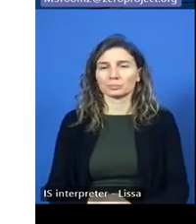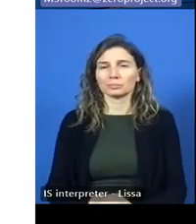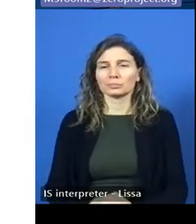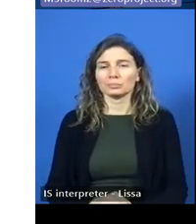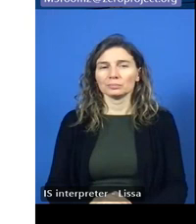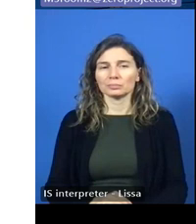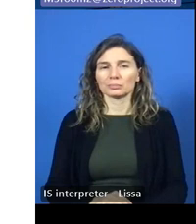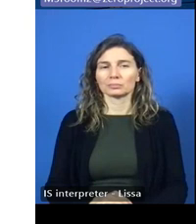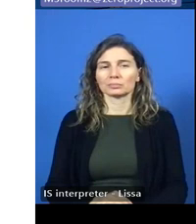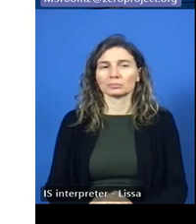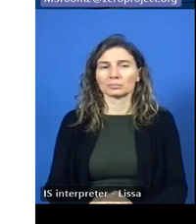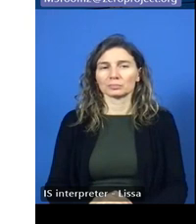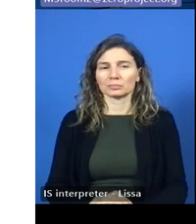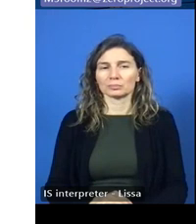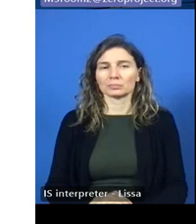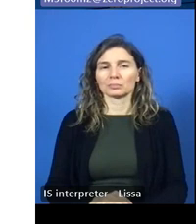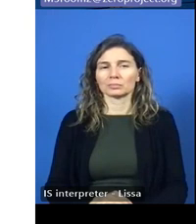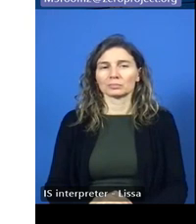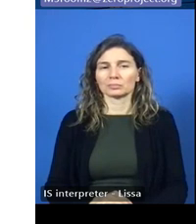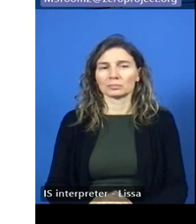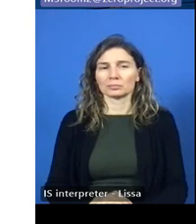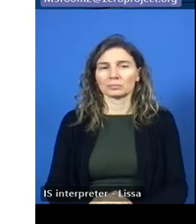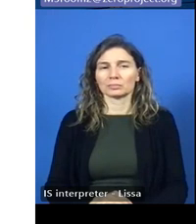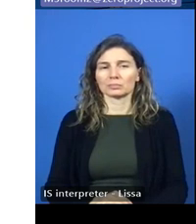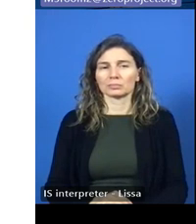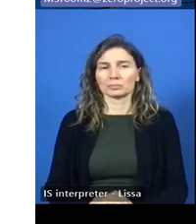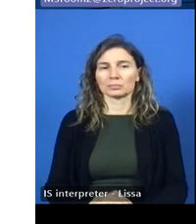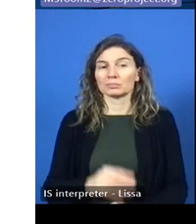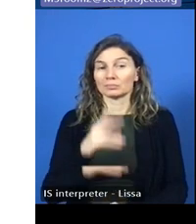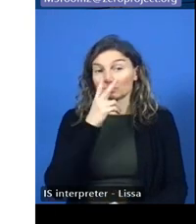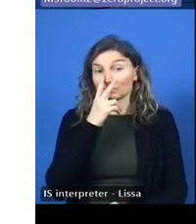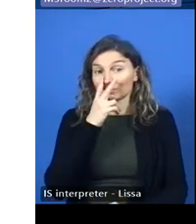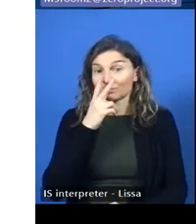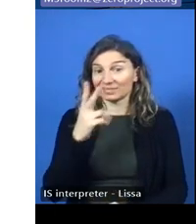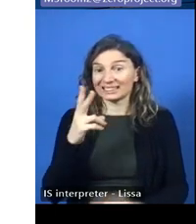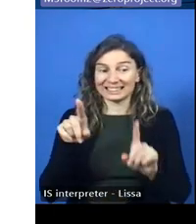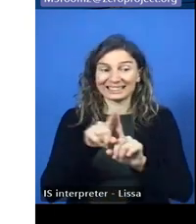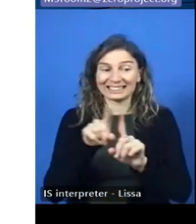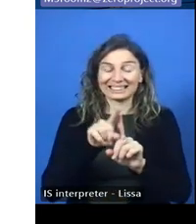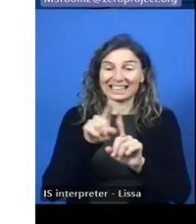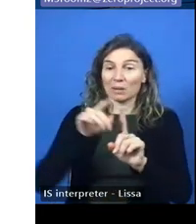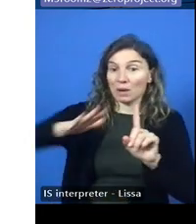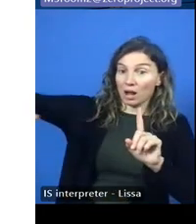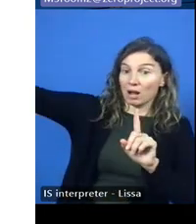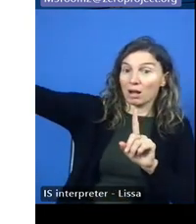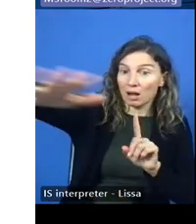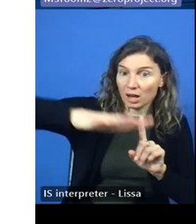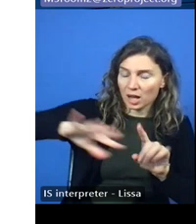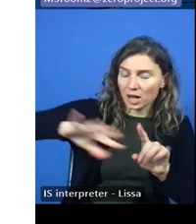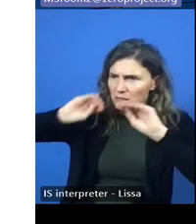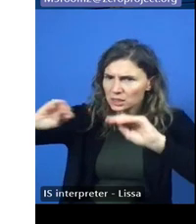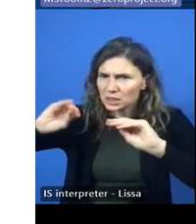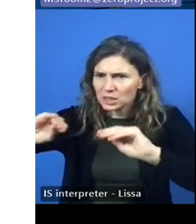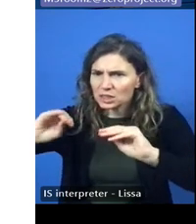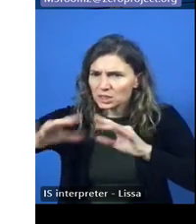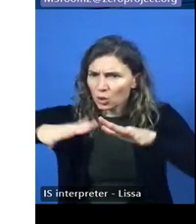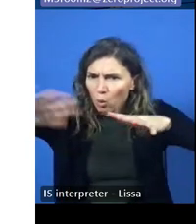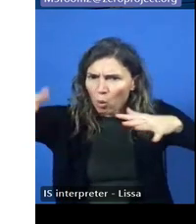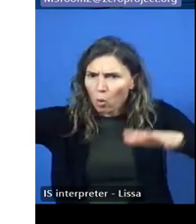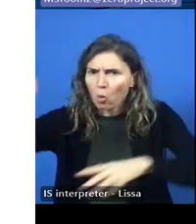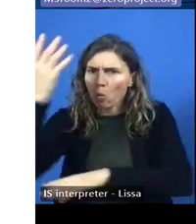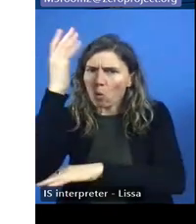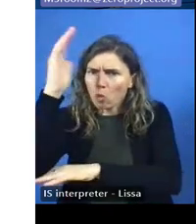the program has focused on also expanding their curriculum to other areas of education